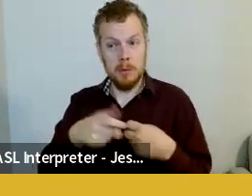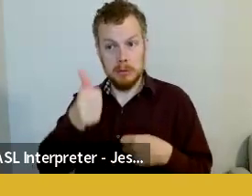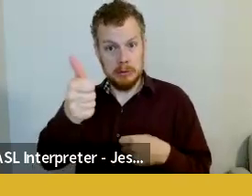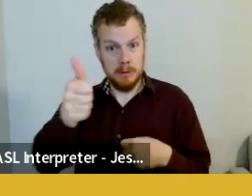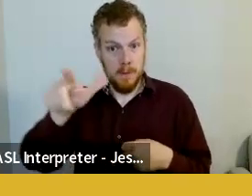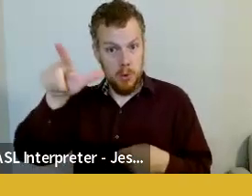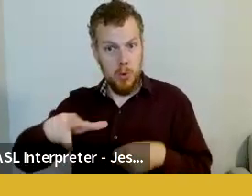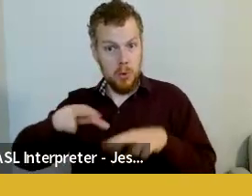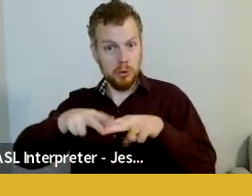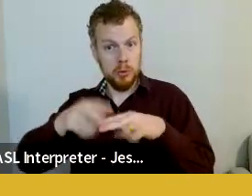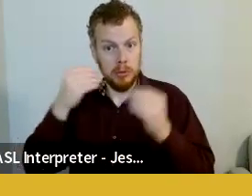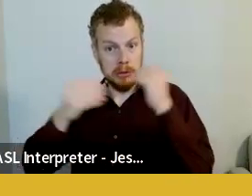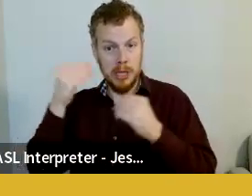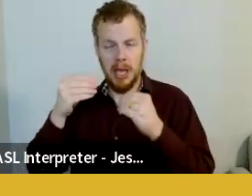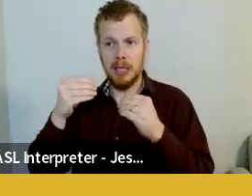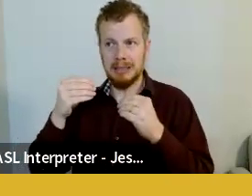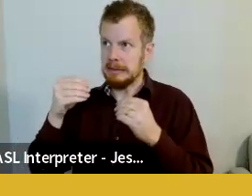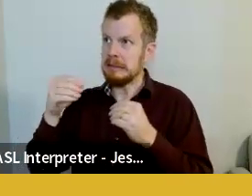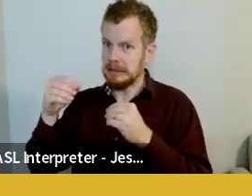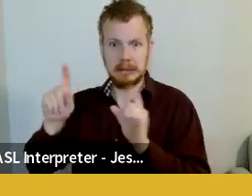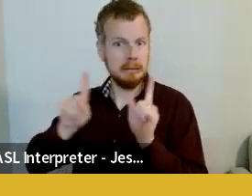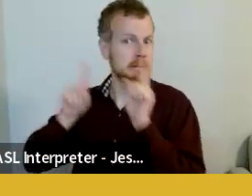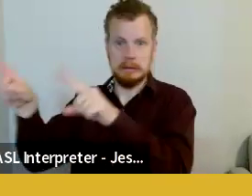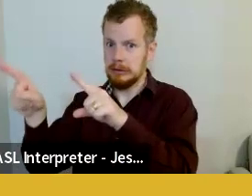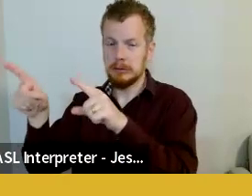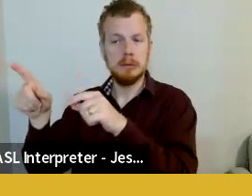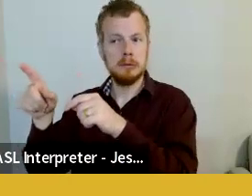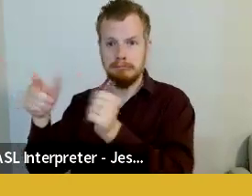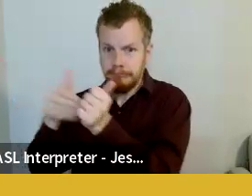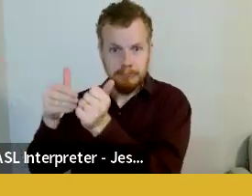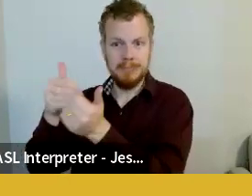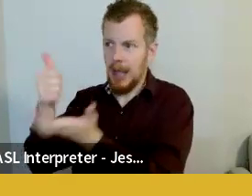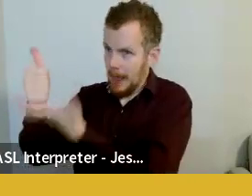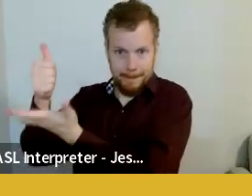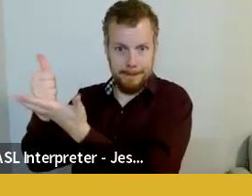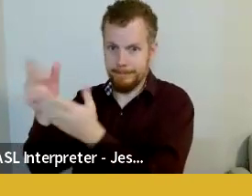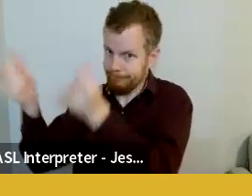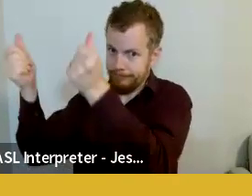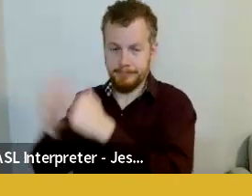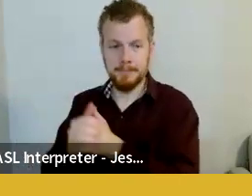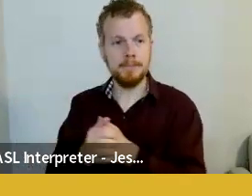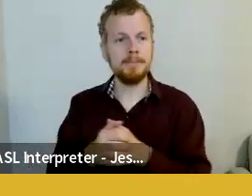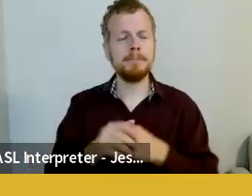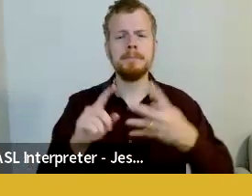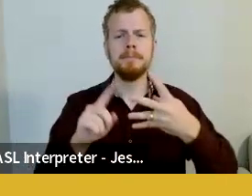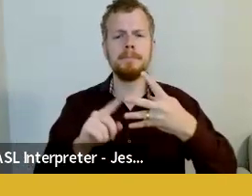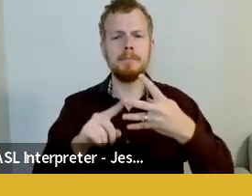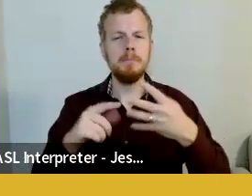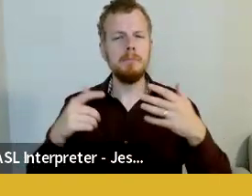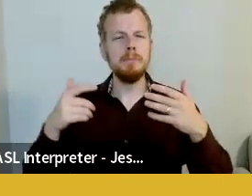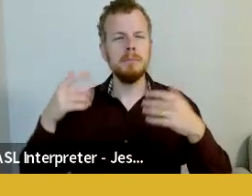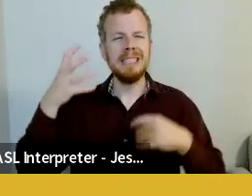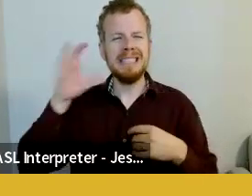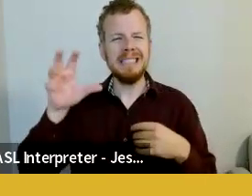away. So our next one is heat exhaustion. So heat exhaustion happens when your body gets